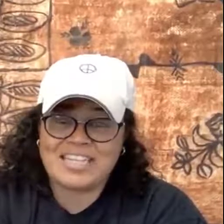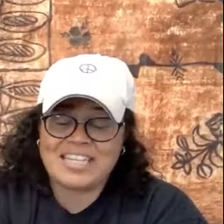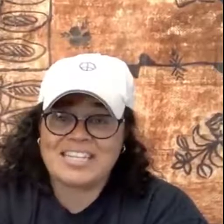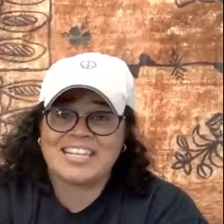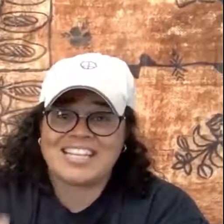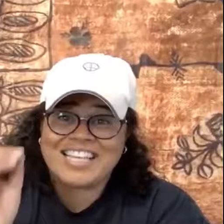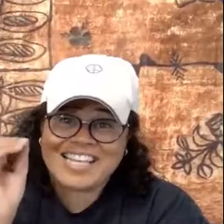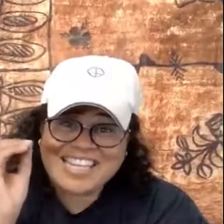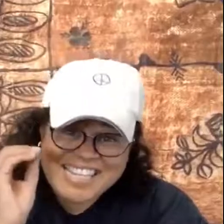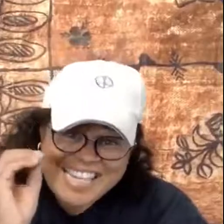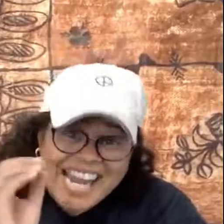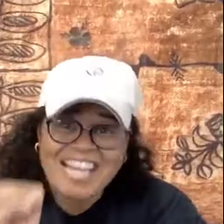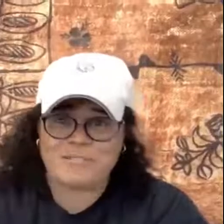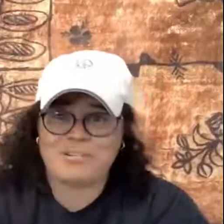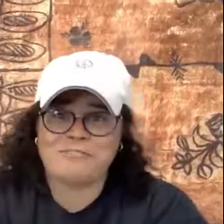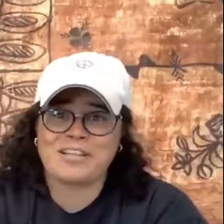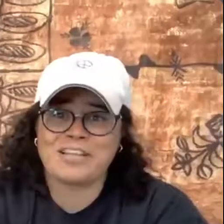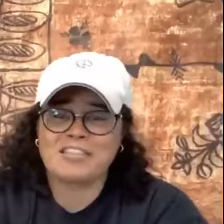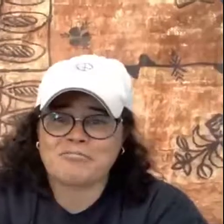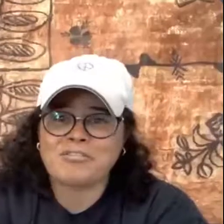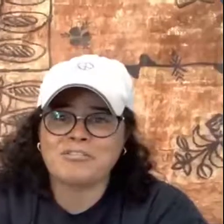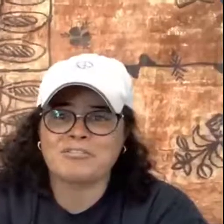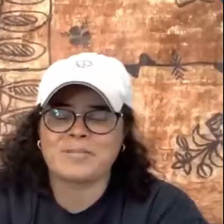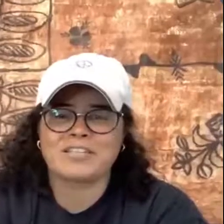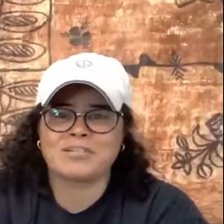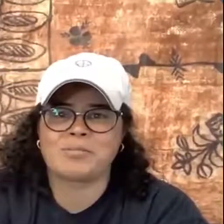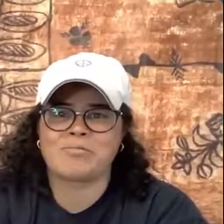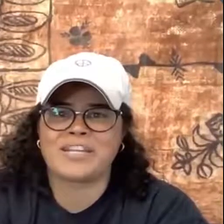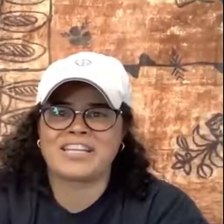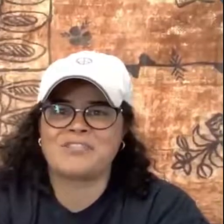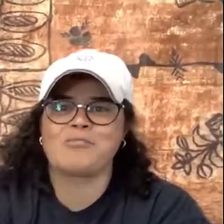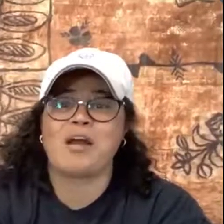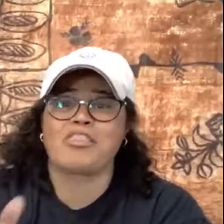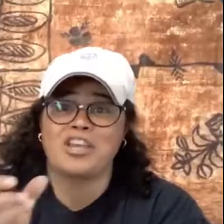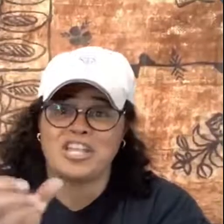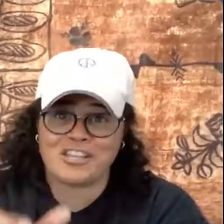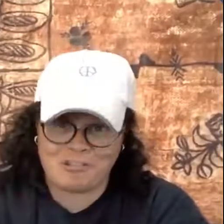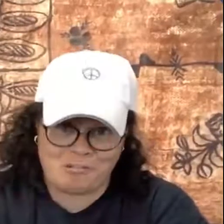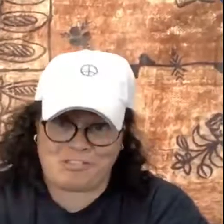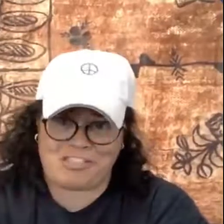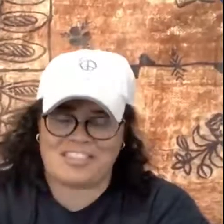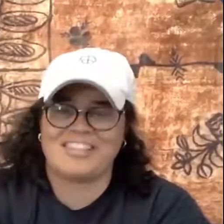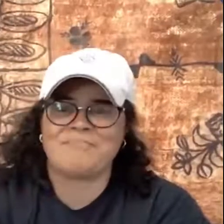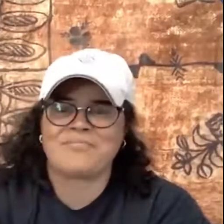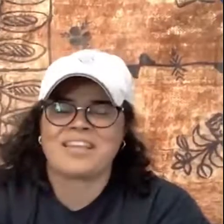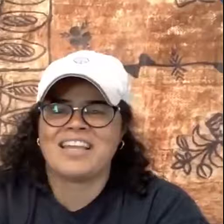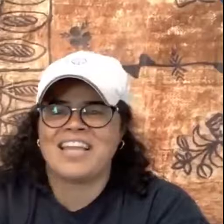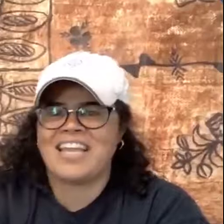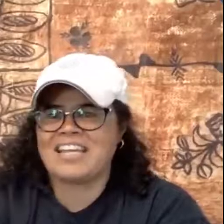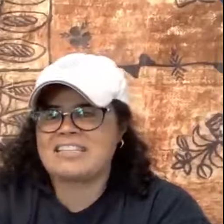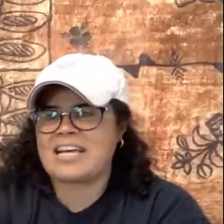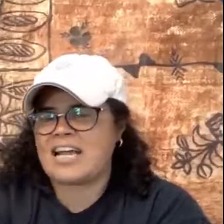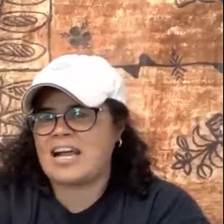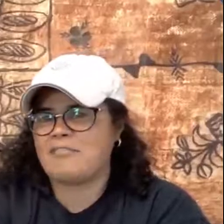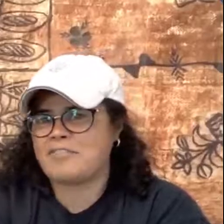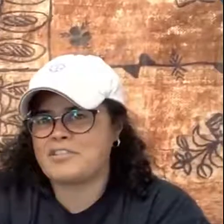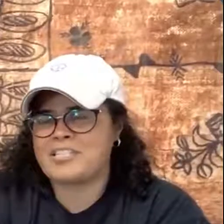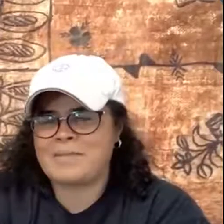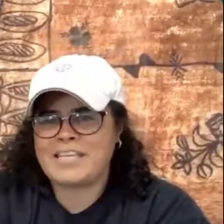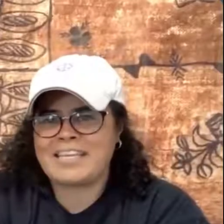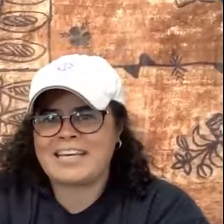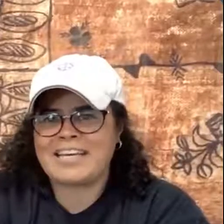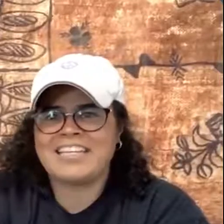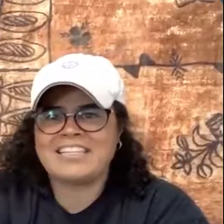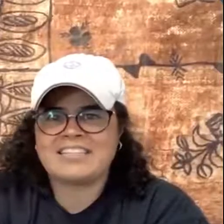that. Today, we're really thrilled because we're bringing you the youth. And our